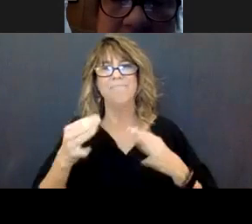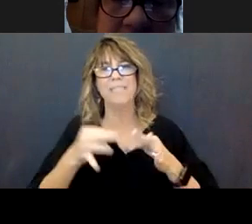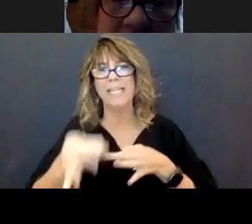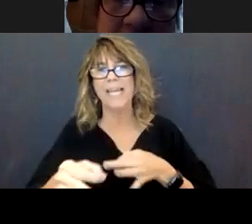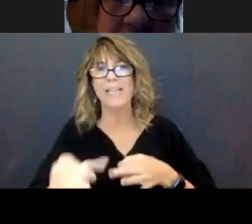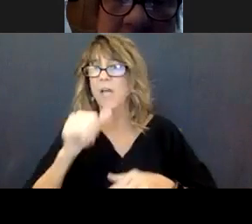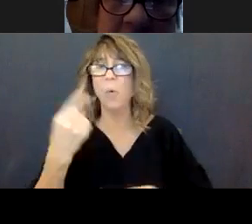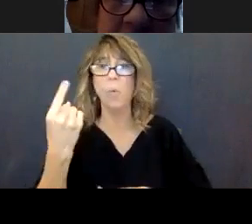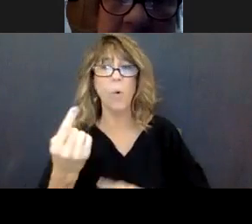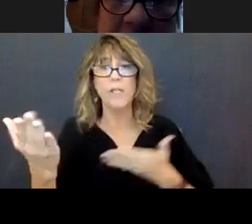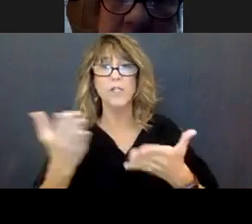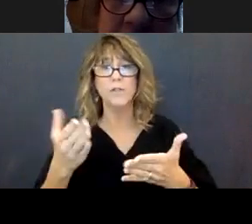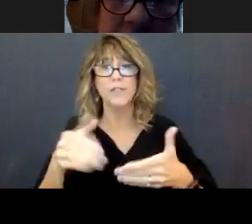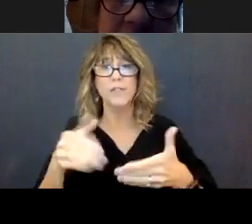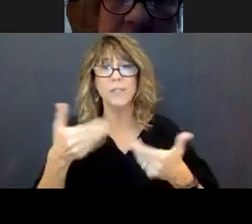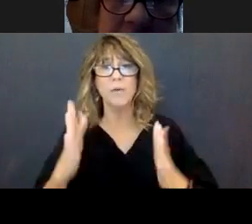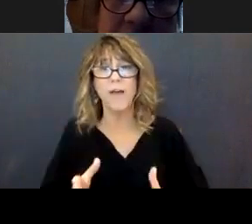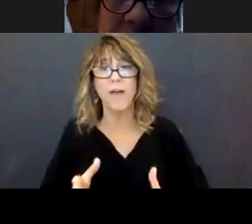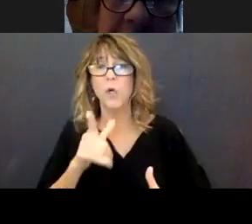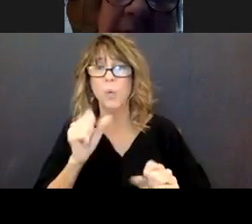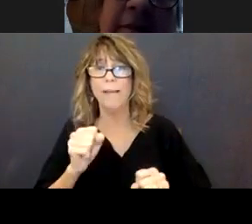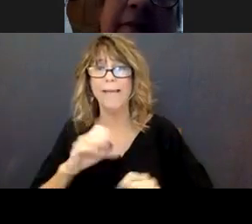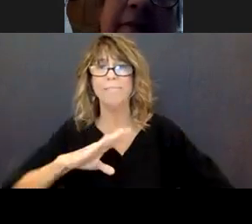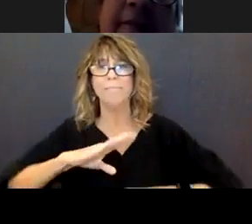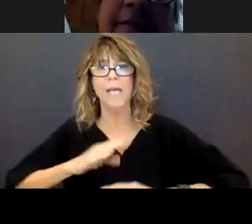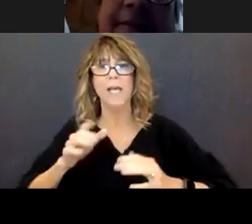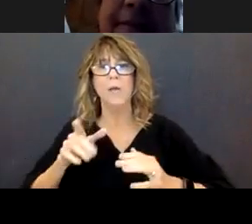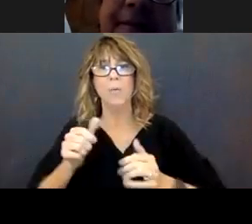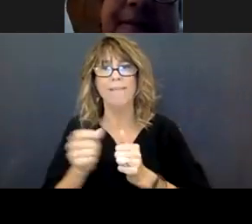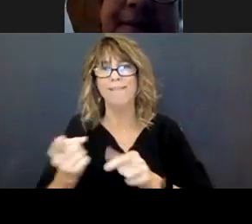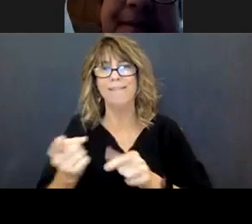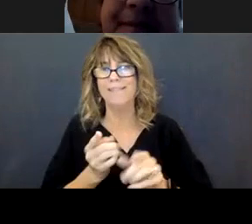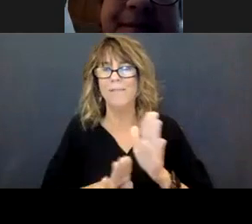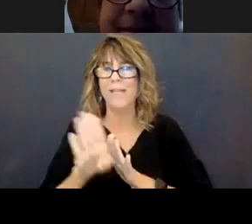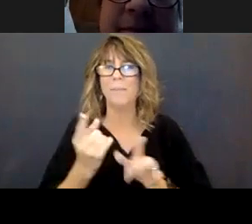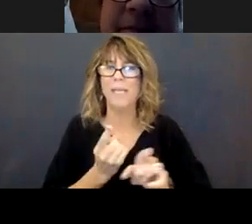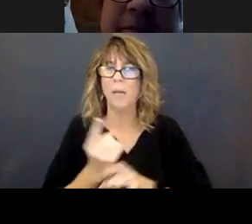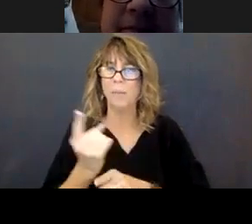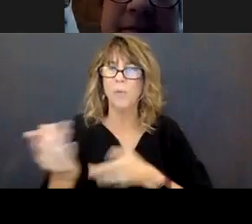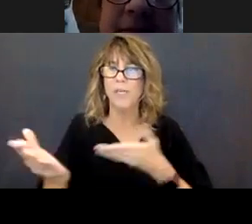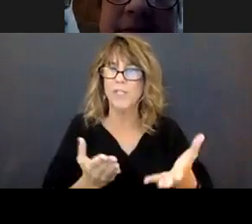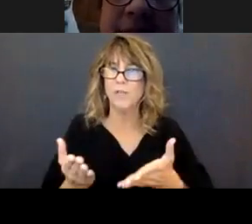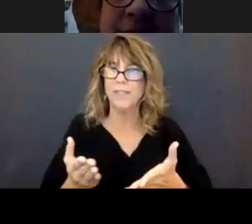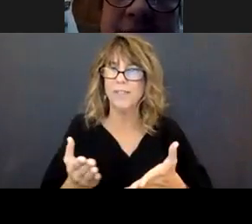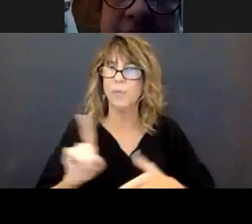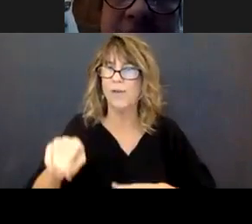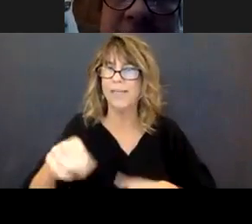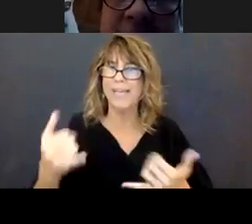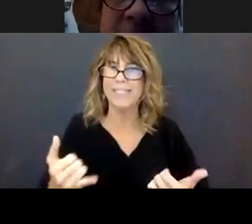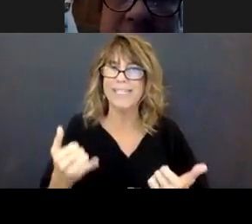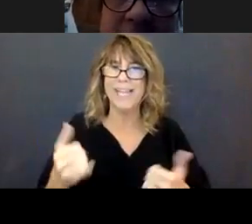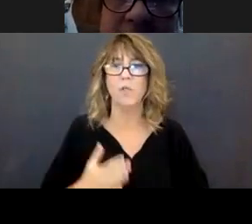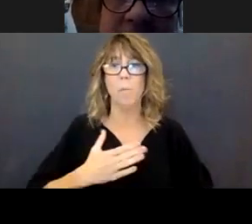him where he's at with developmentally appropriate services. My only action to take from my